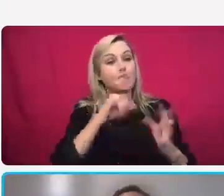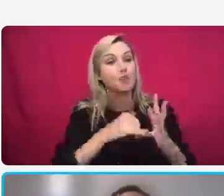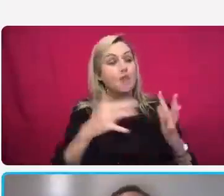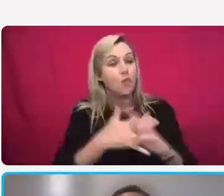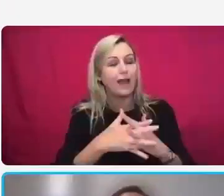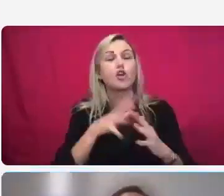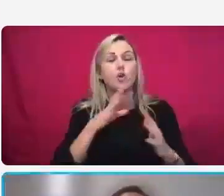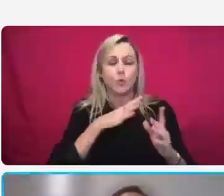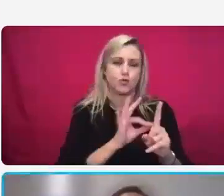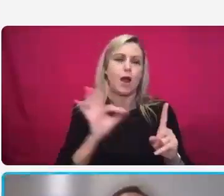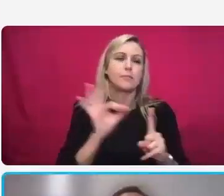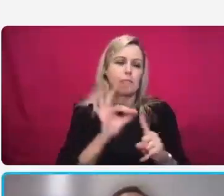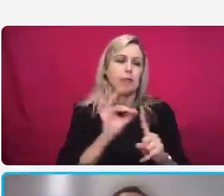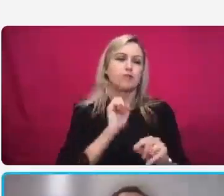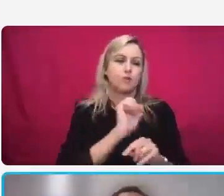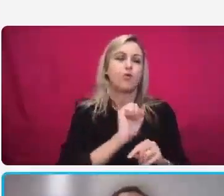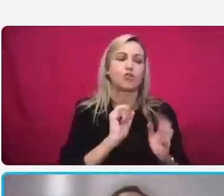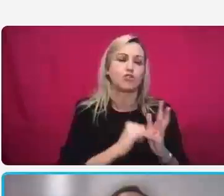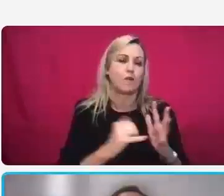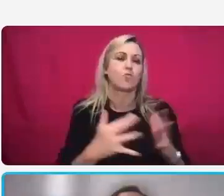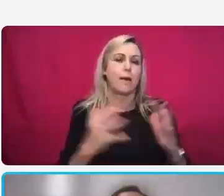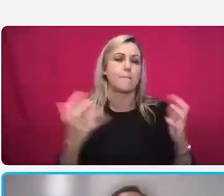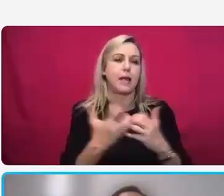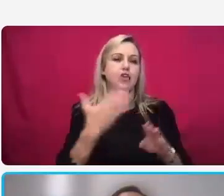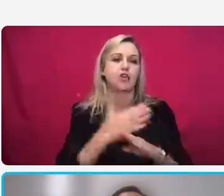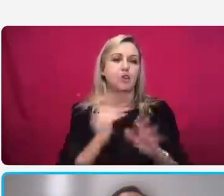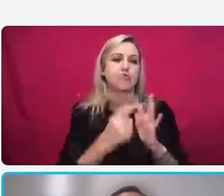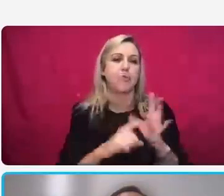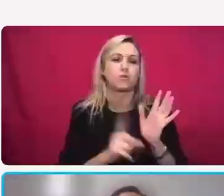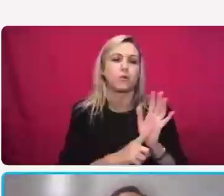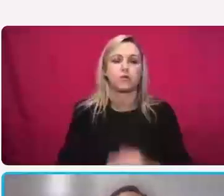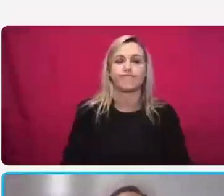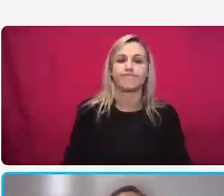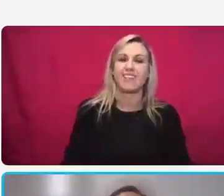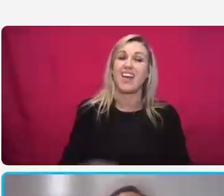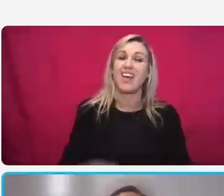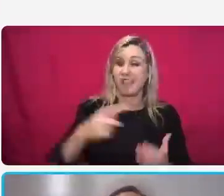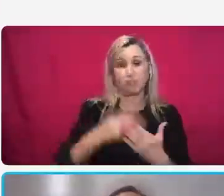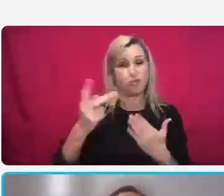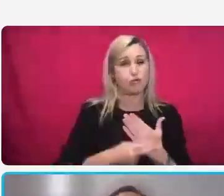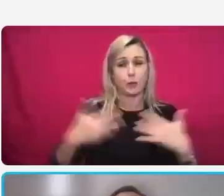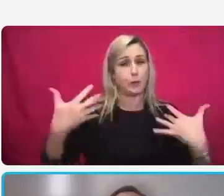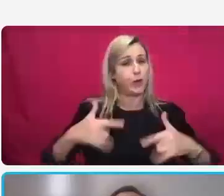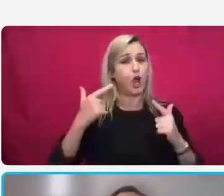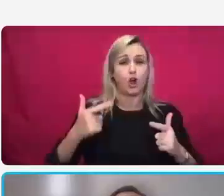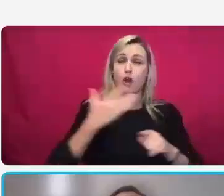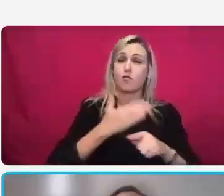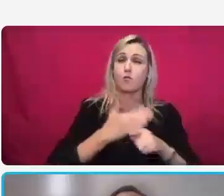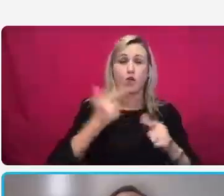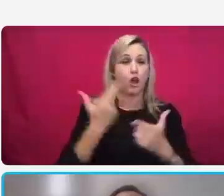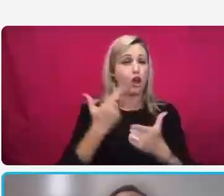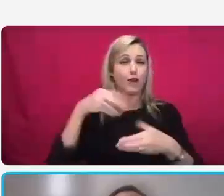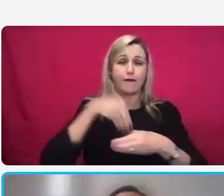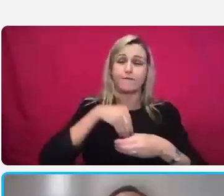updates. So there's a lot of moving parts to this program, and the team are working hard to ensure that we